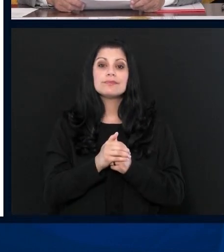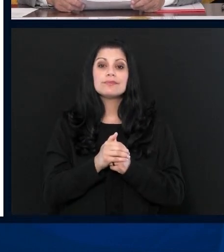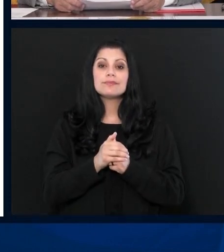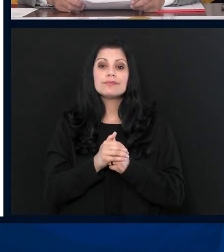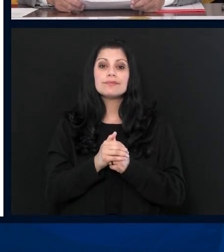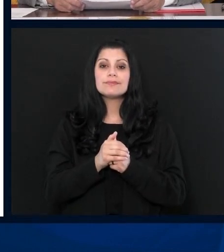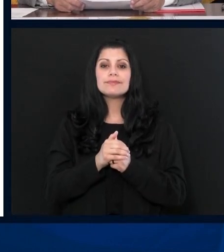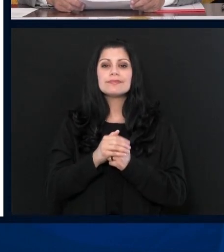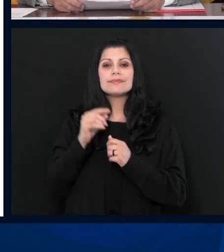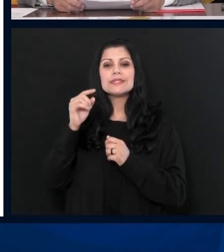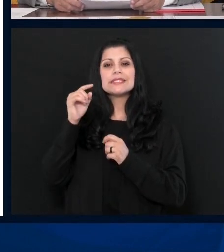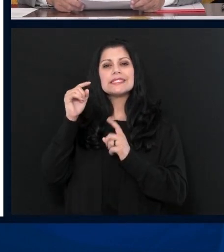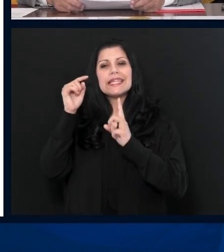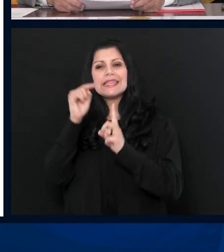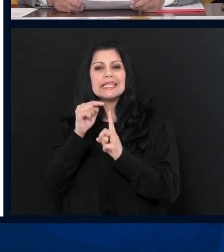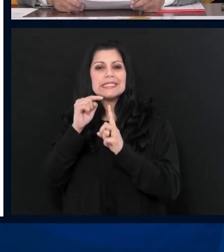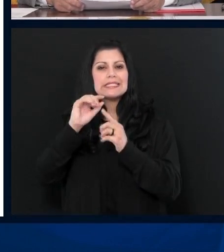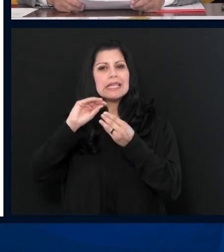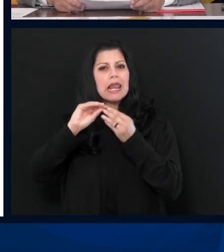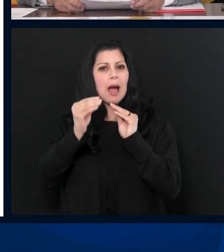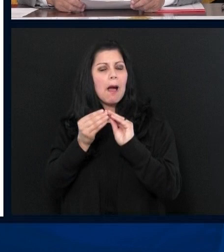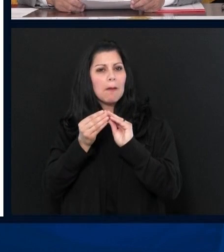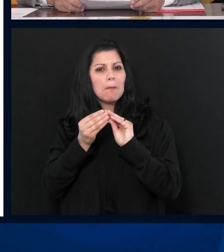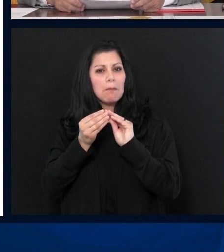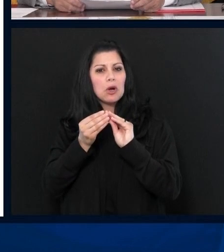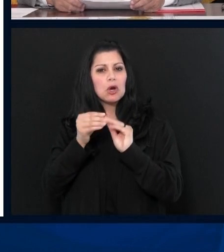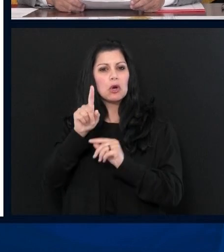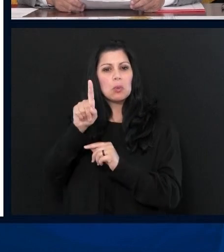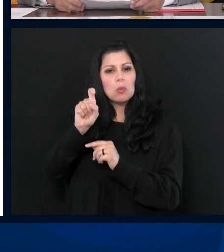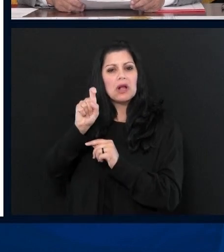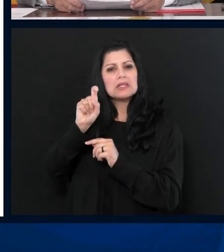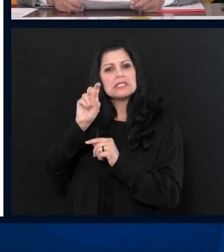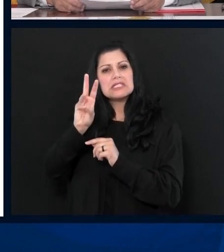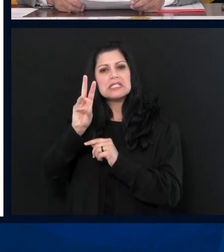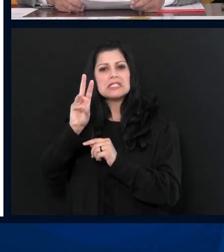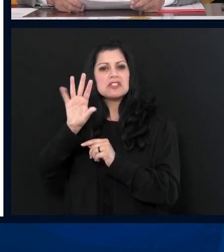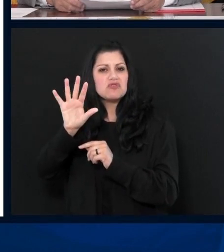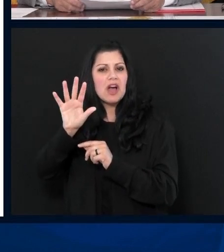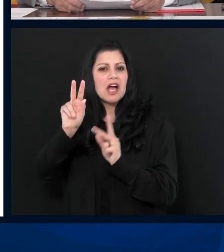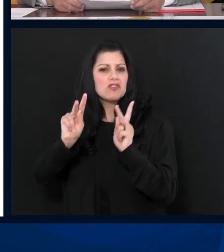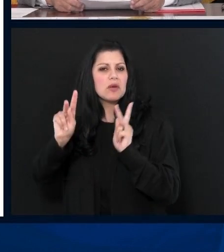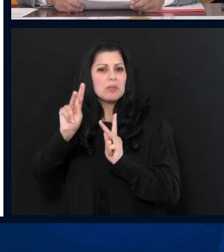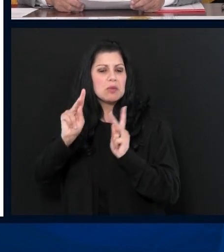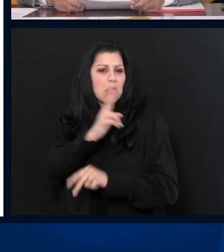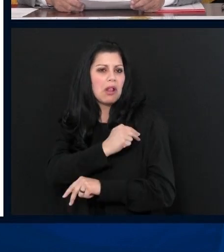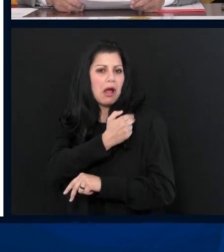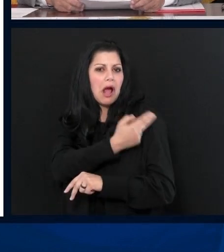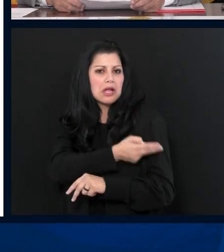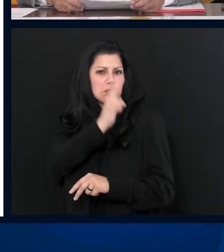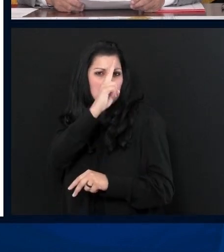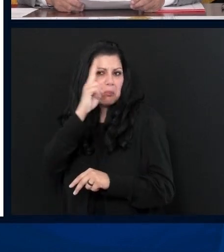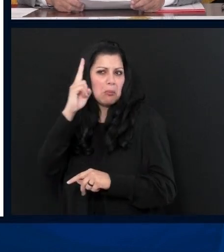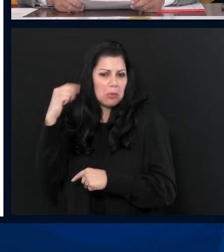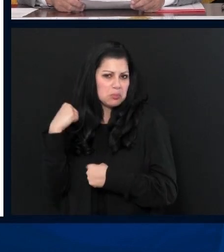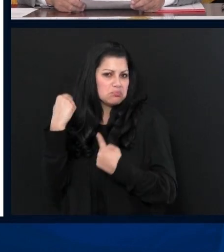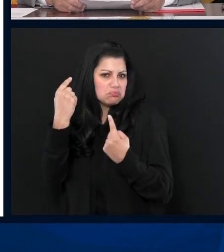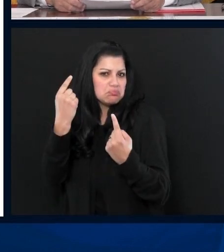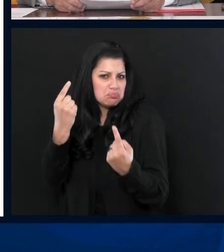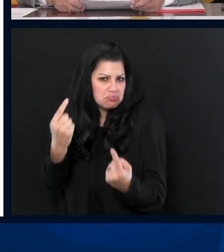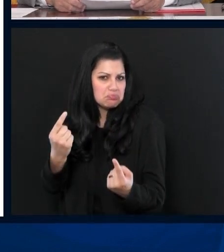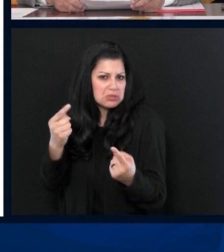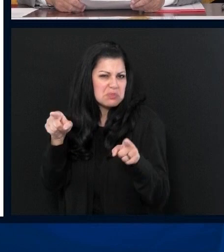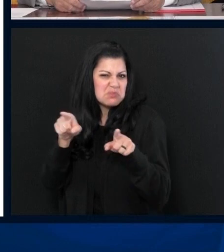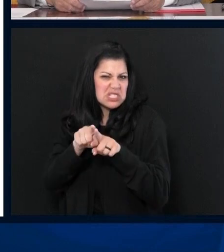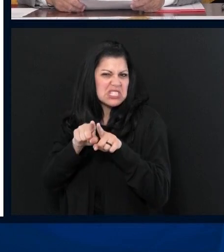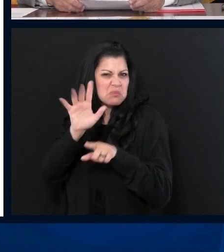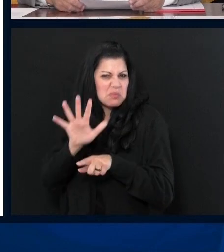is pretty much the way it's been, 165 people that are hospitalized. Here's a